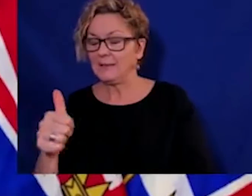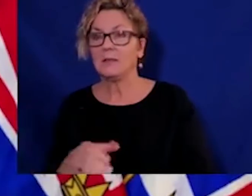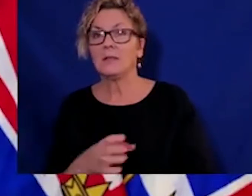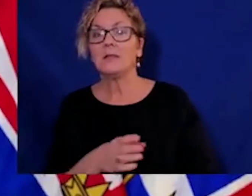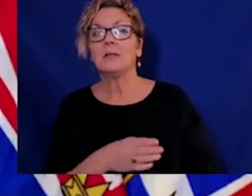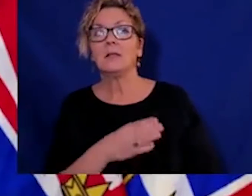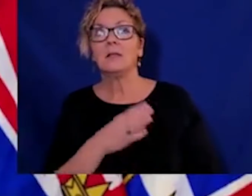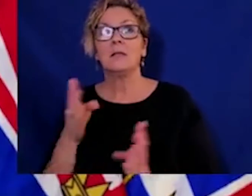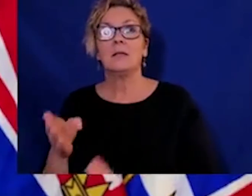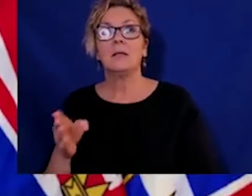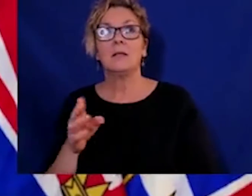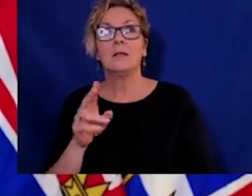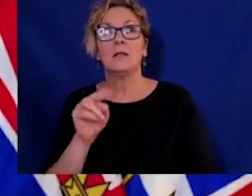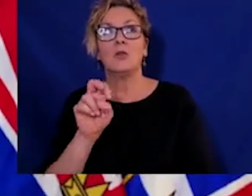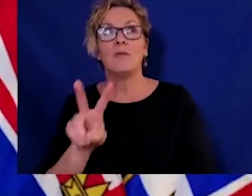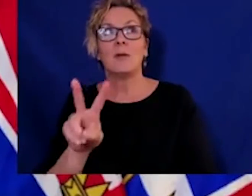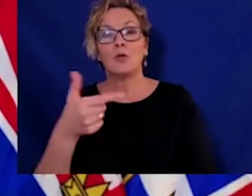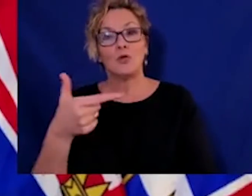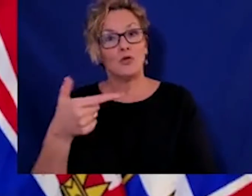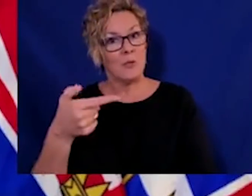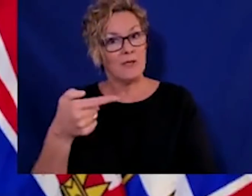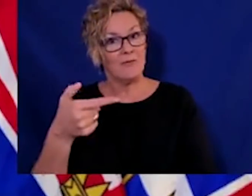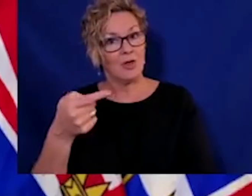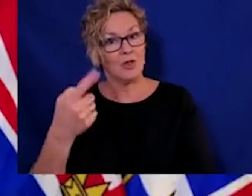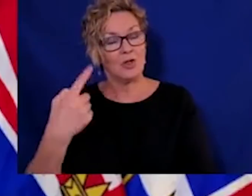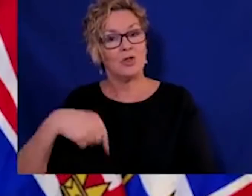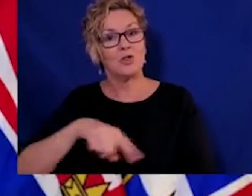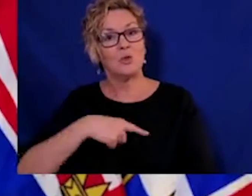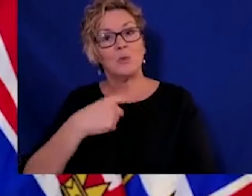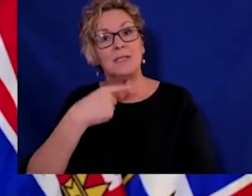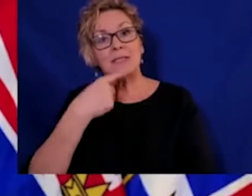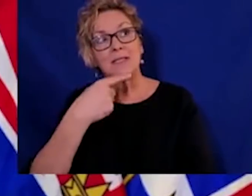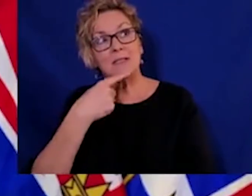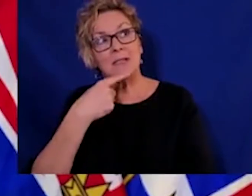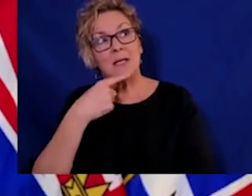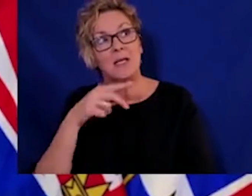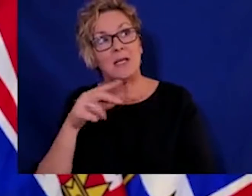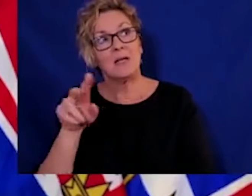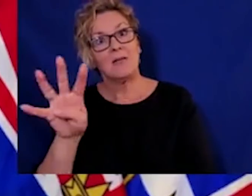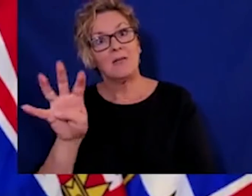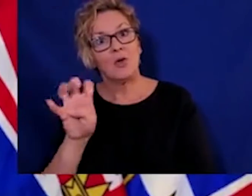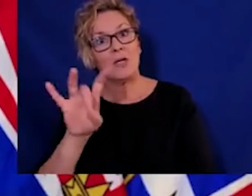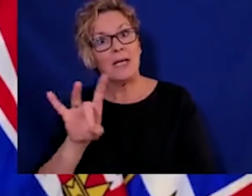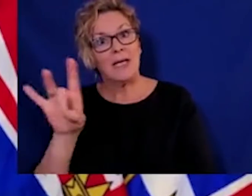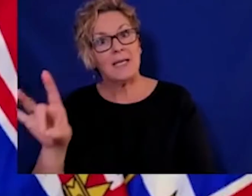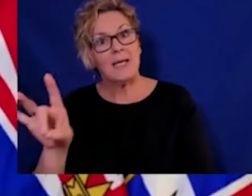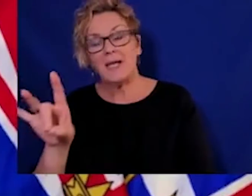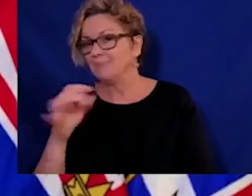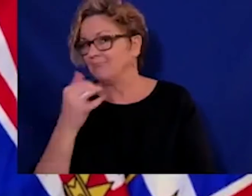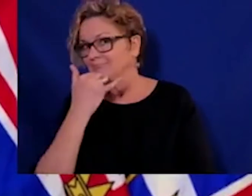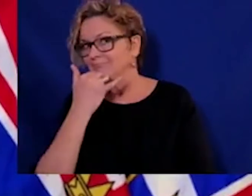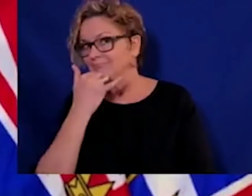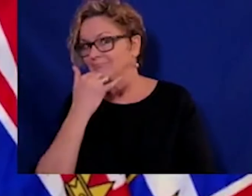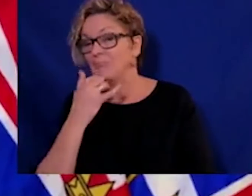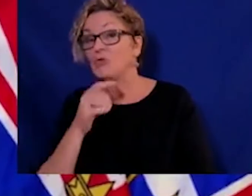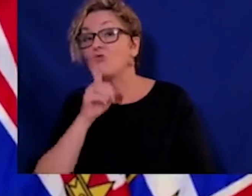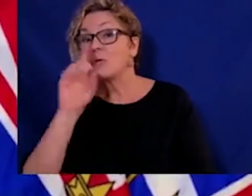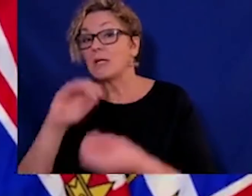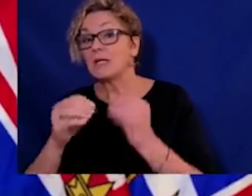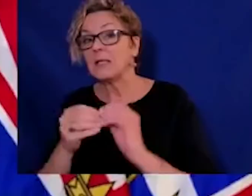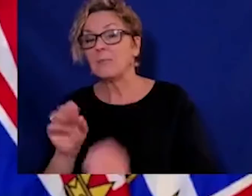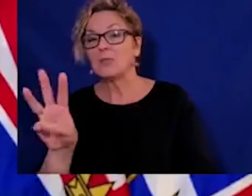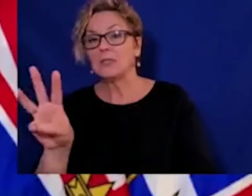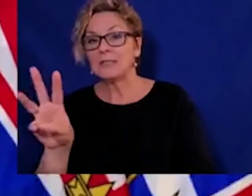610. On the 21st, we reported 488 cases. The actual number